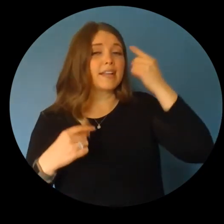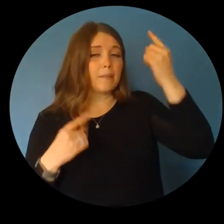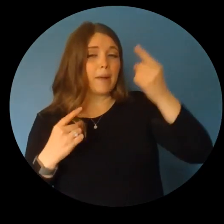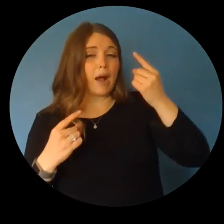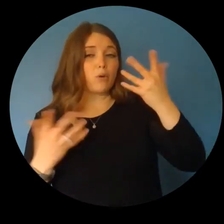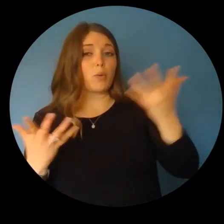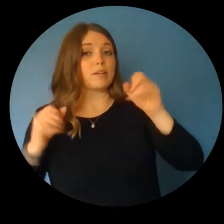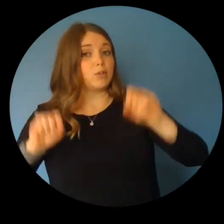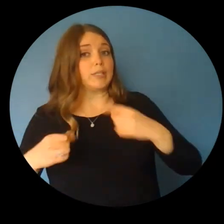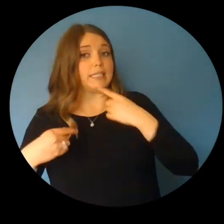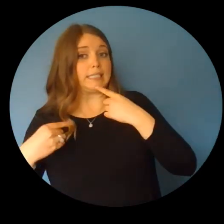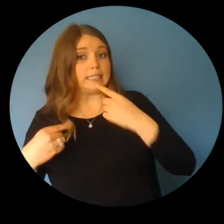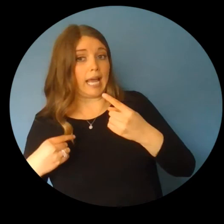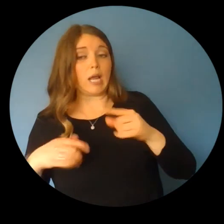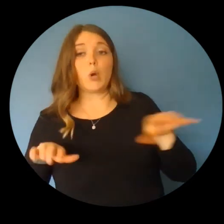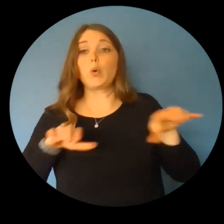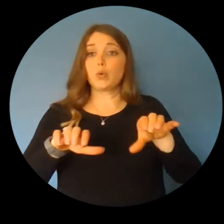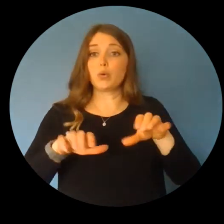fill it up.